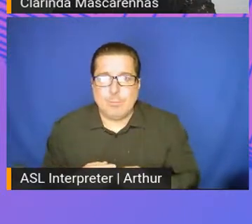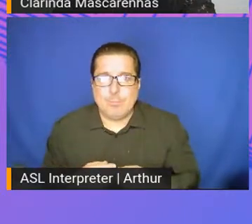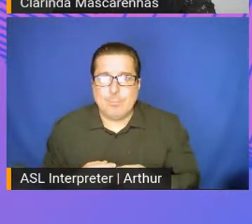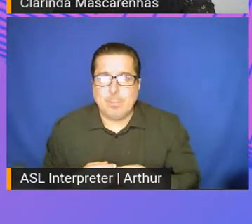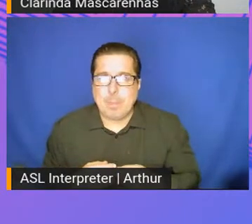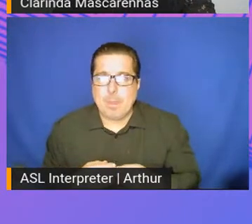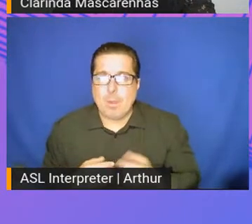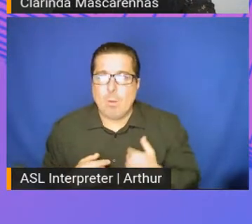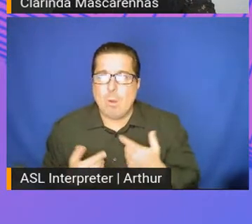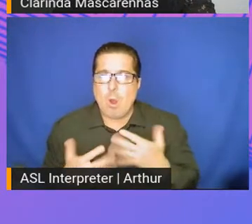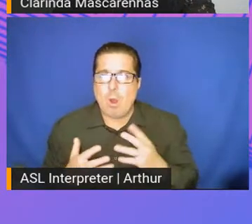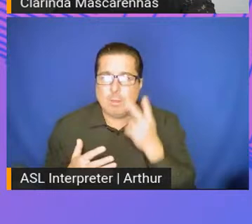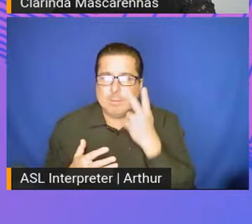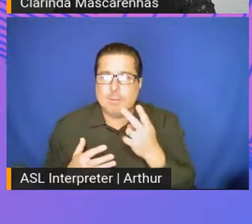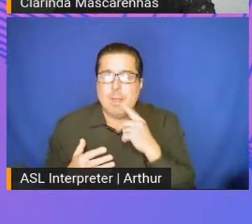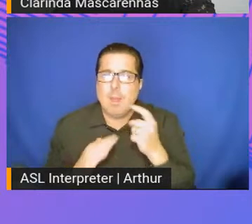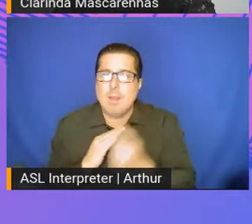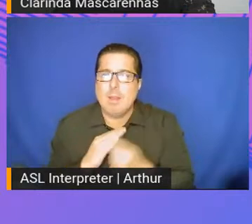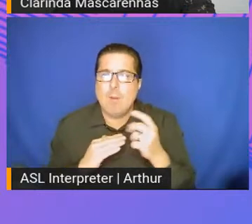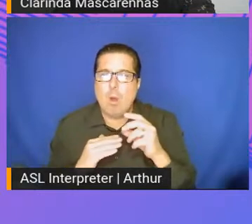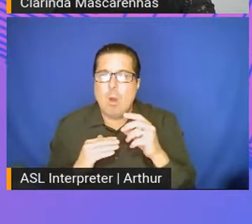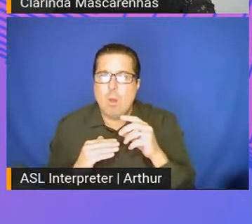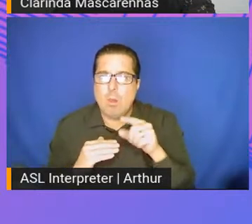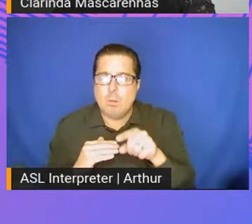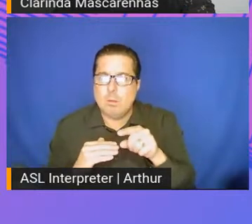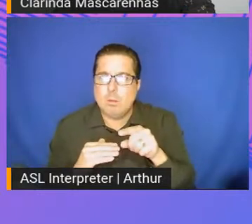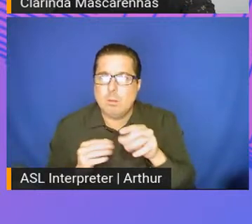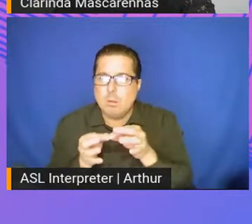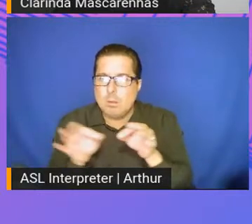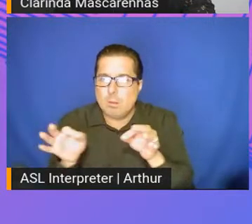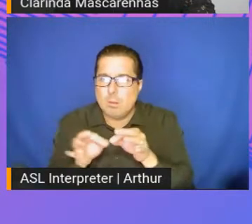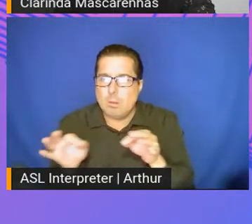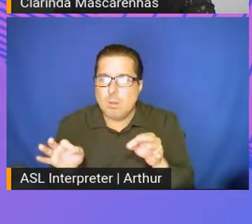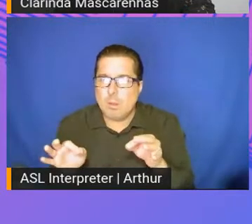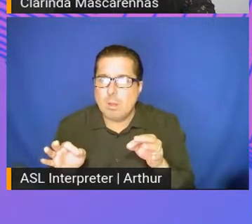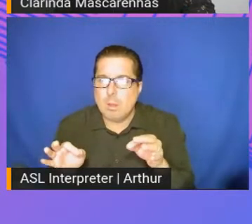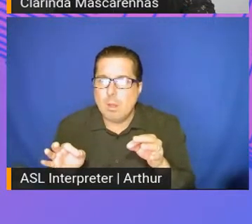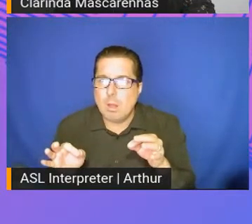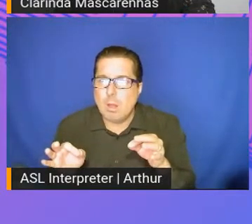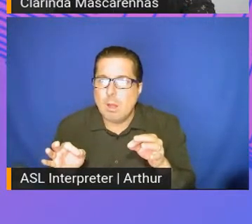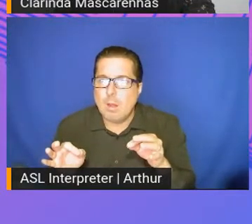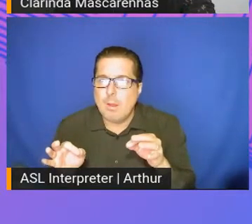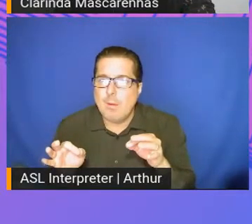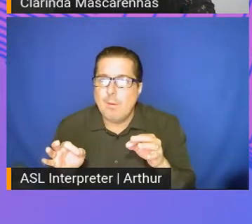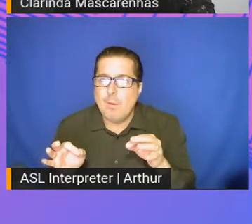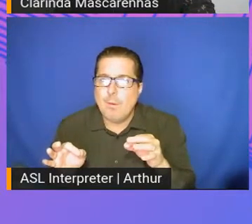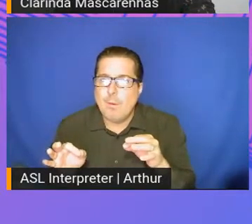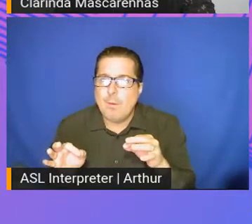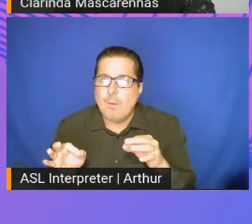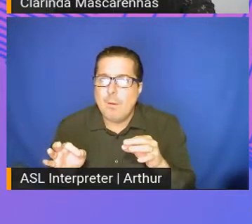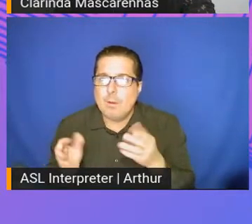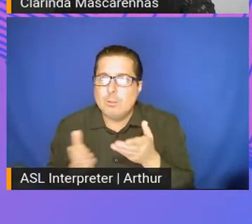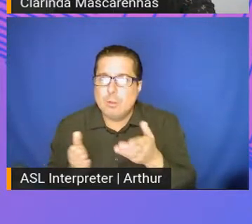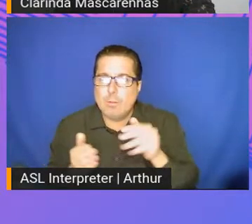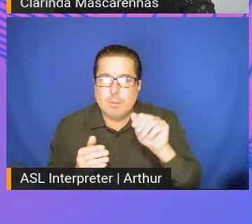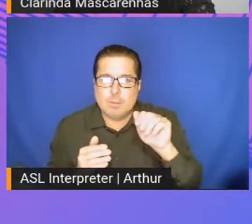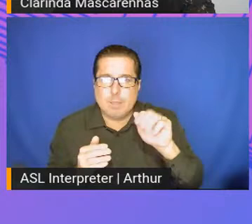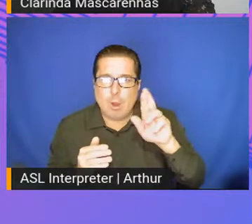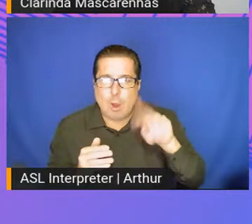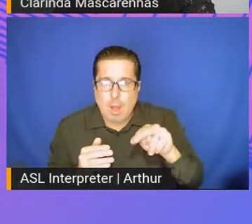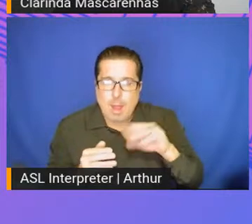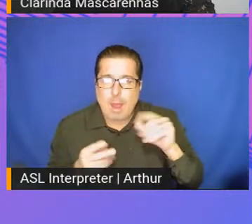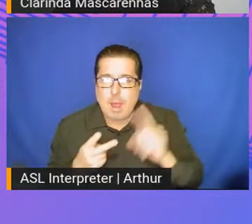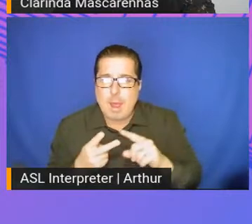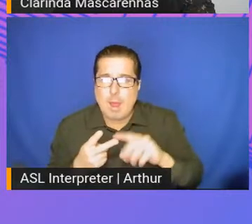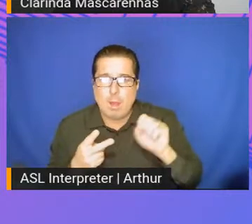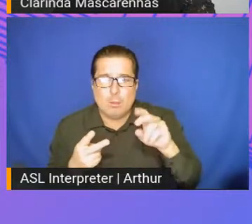there's a default domain URL and the service arm get created and the source link, which is from our